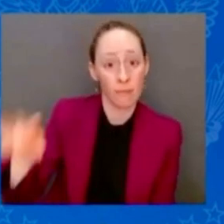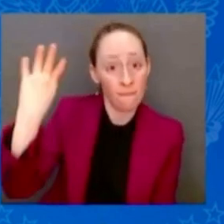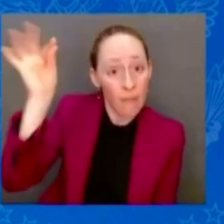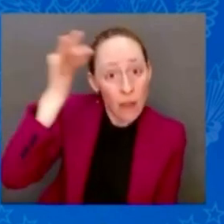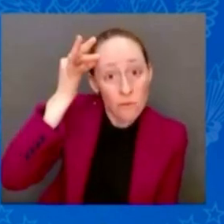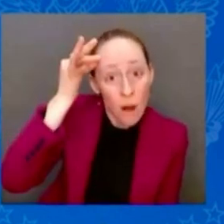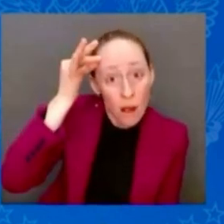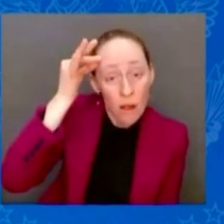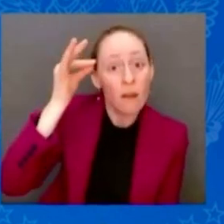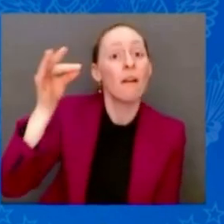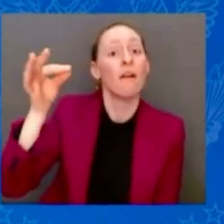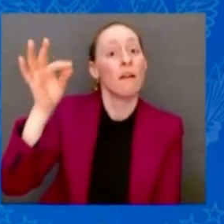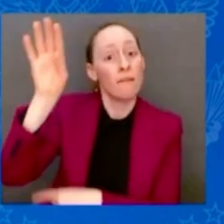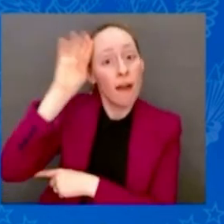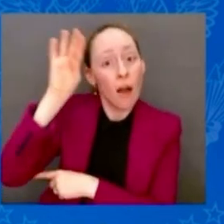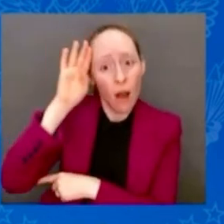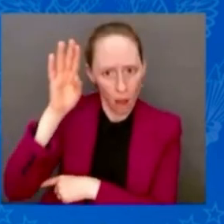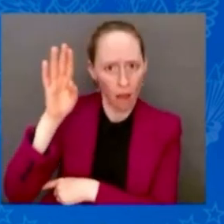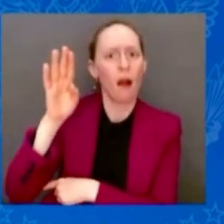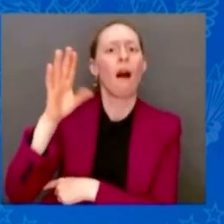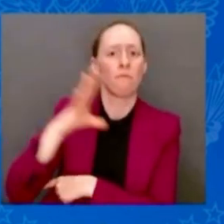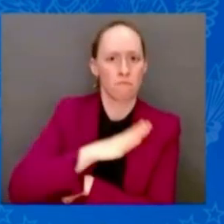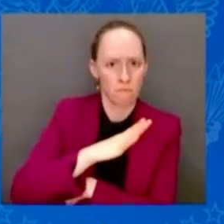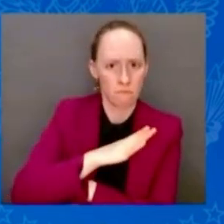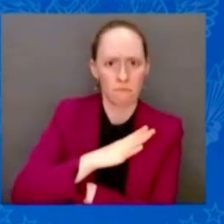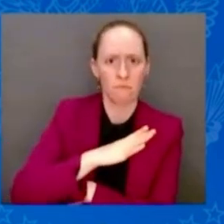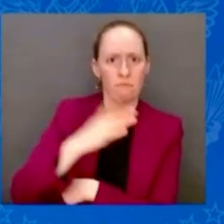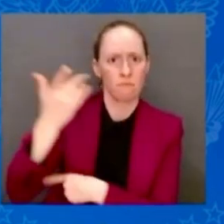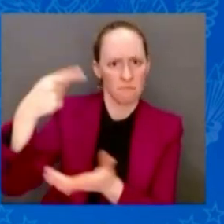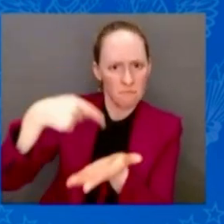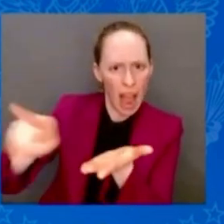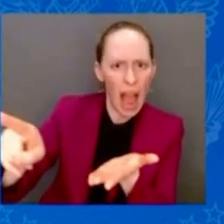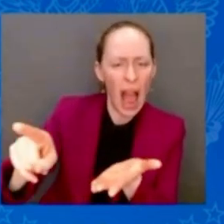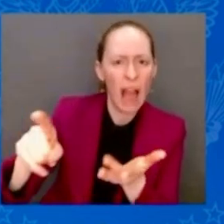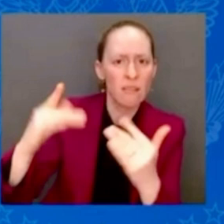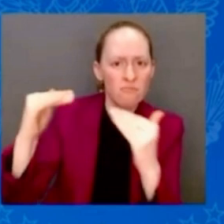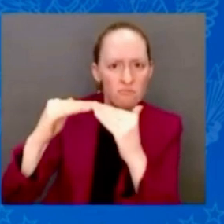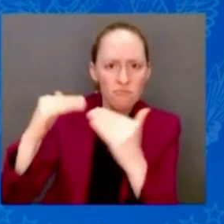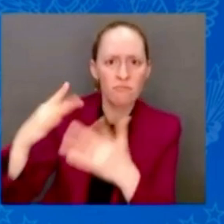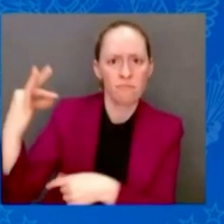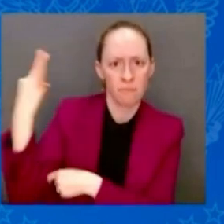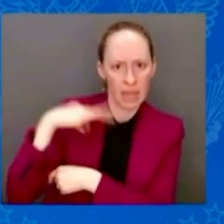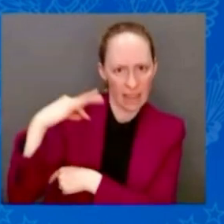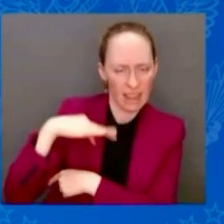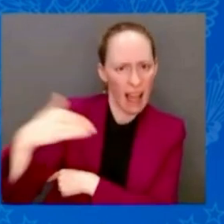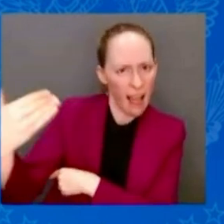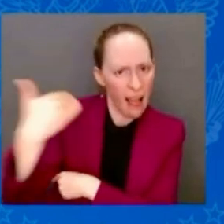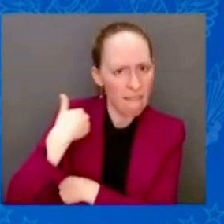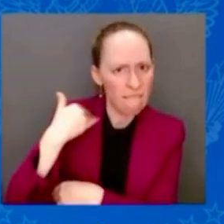problems, lung disease, and cancers are presumed to be caused by the job.